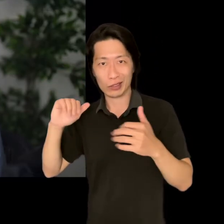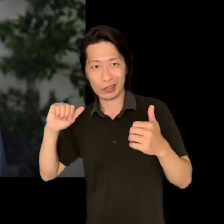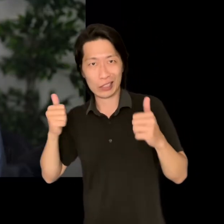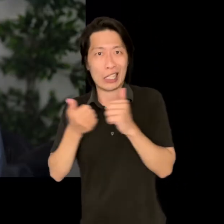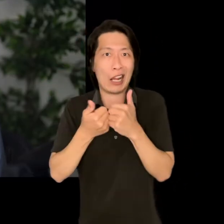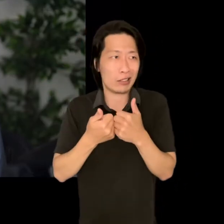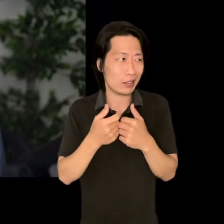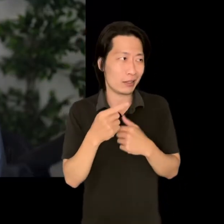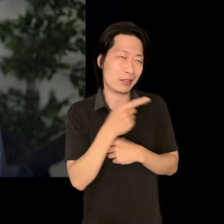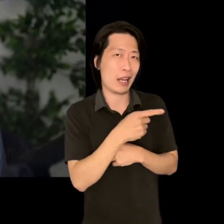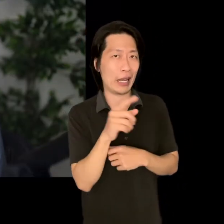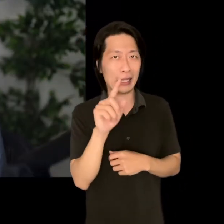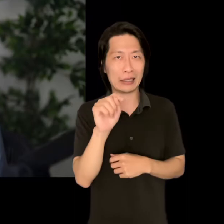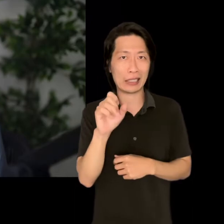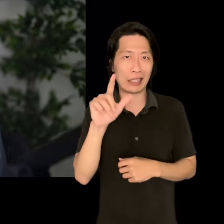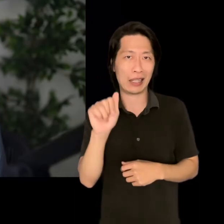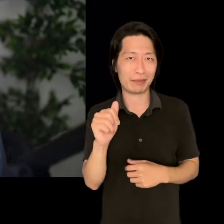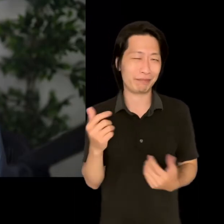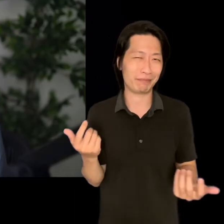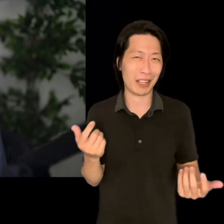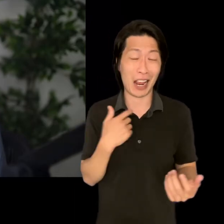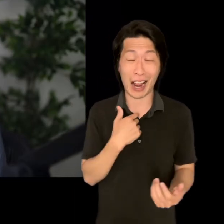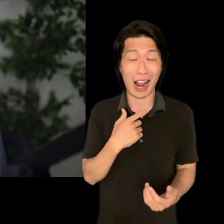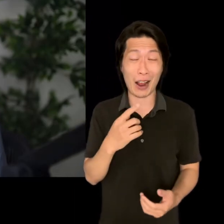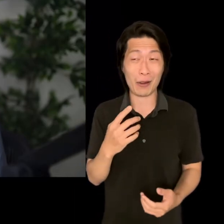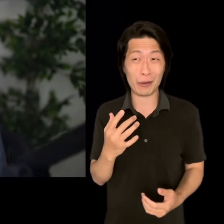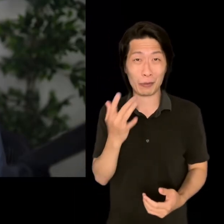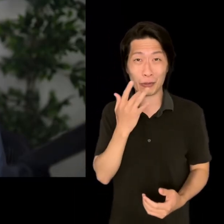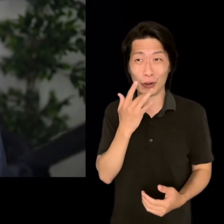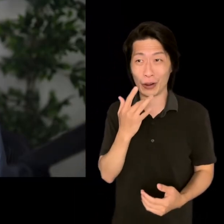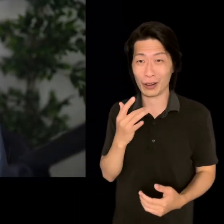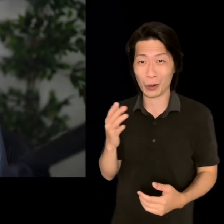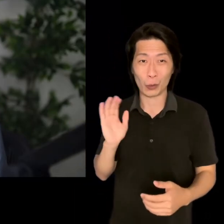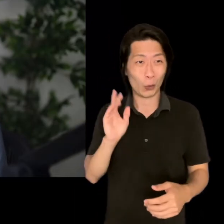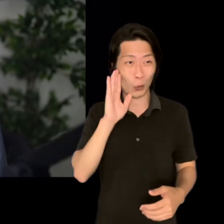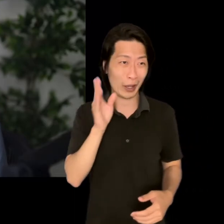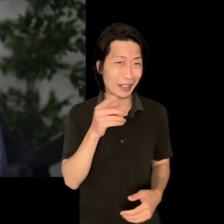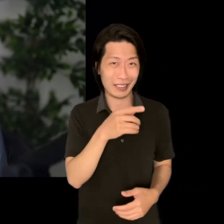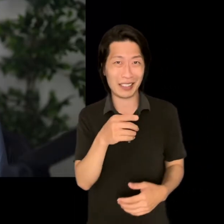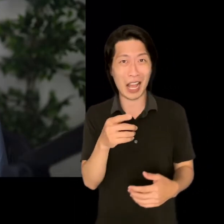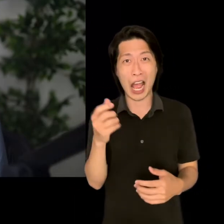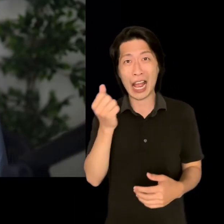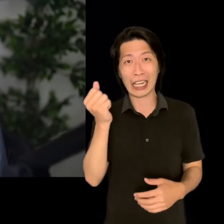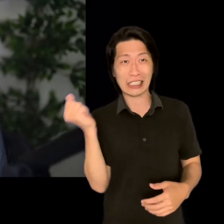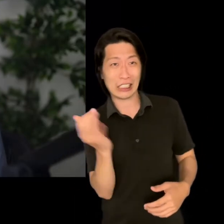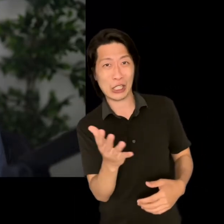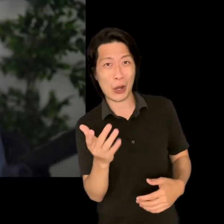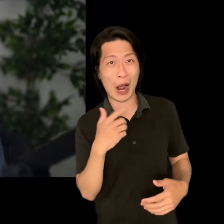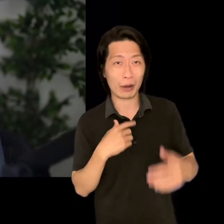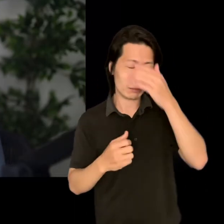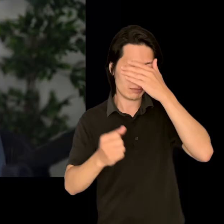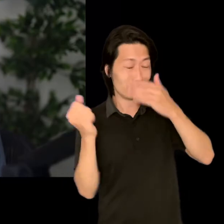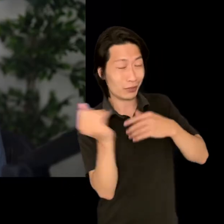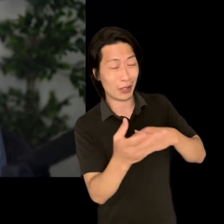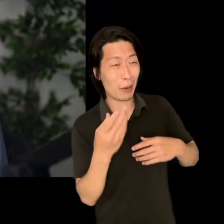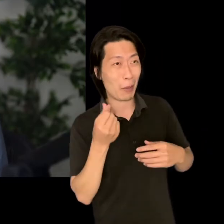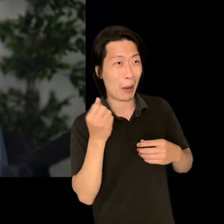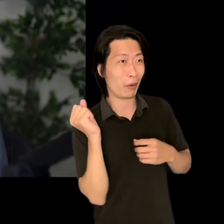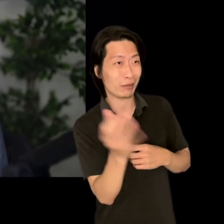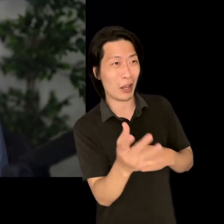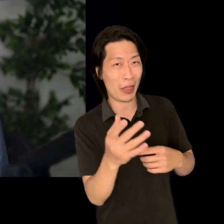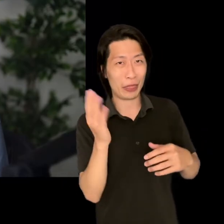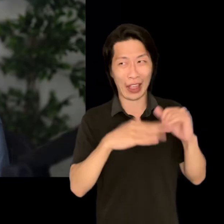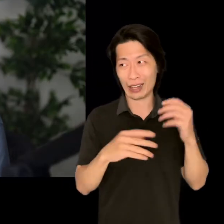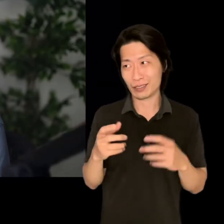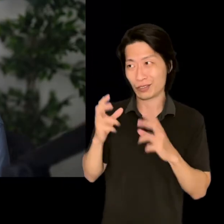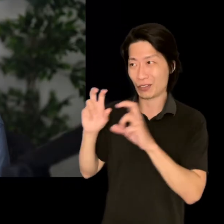compete in the transportation field with a company like Tesla. I'd rather throw some money at a casino or in a casino at